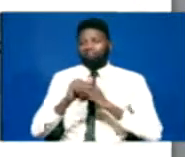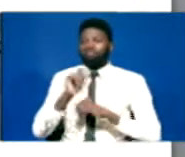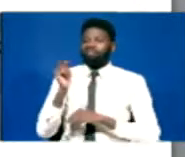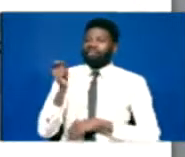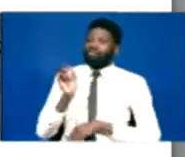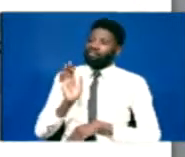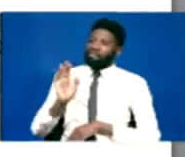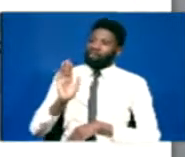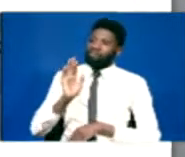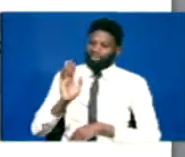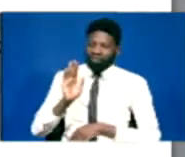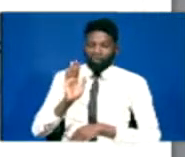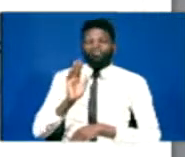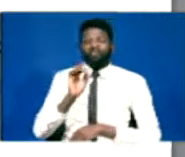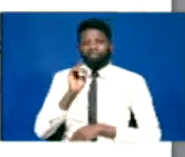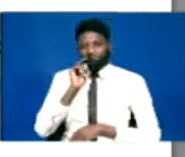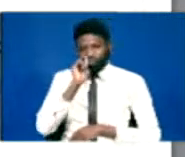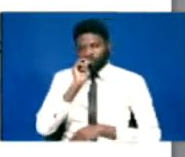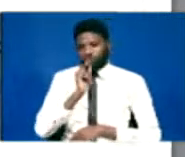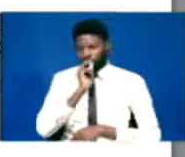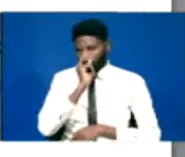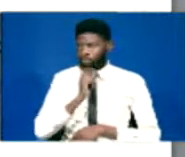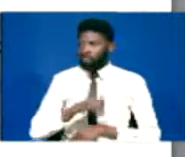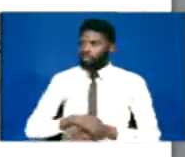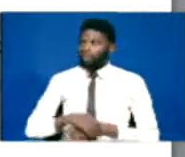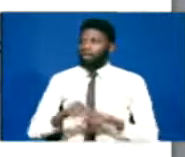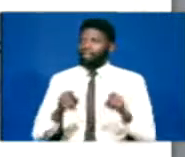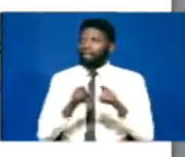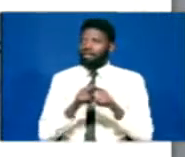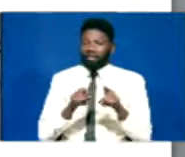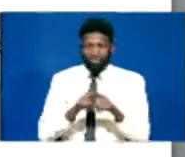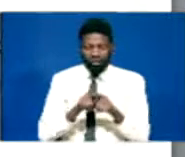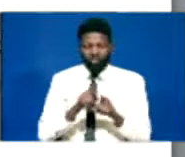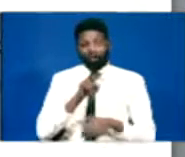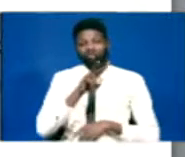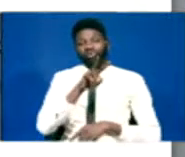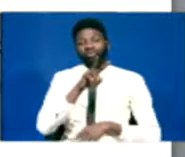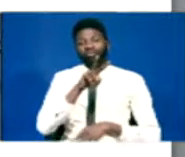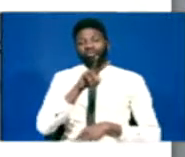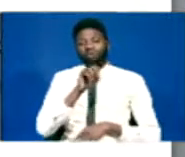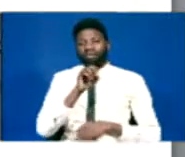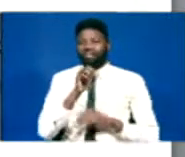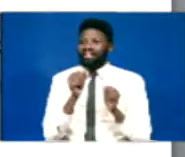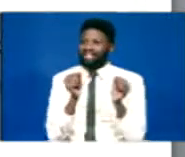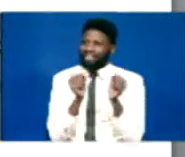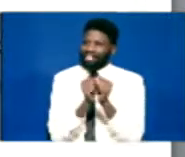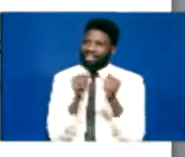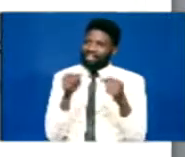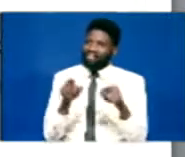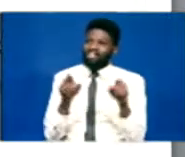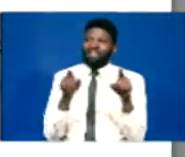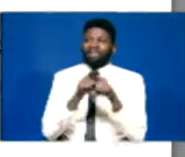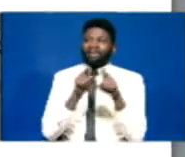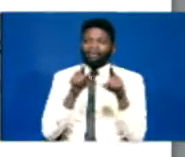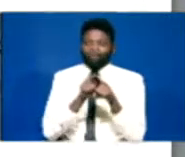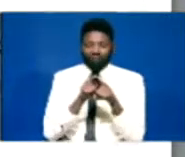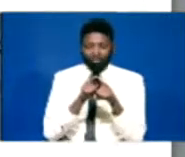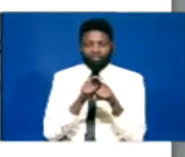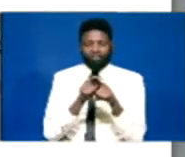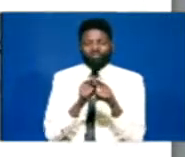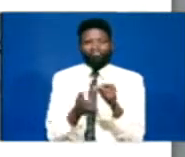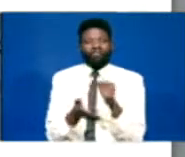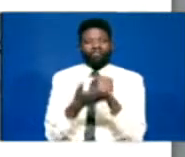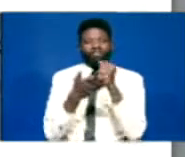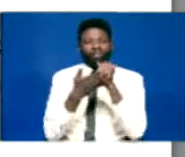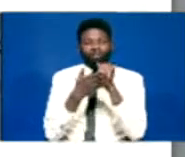Mwai Kibaki. Now, he steered in 2010, fast forward to 2010, he was able to steer the promulgation of the constitution